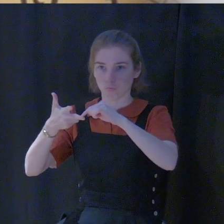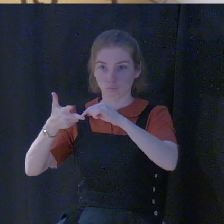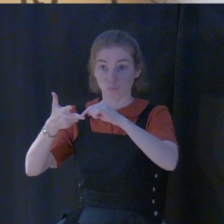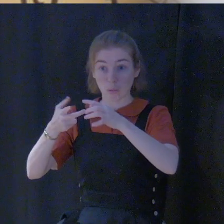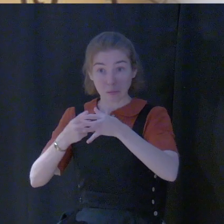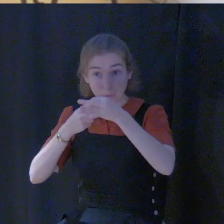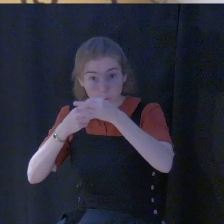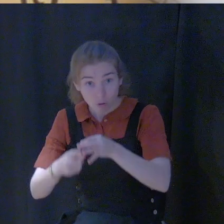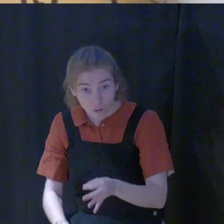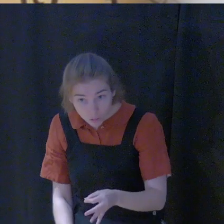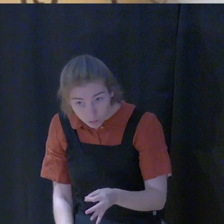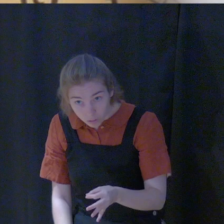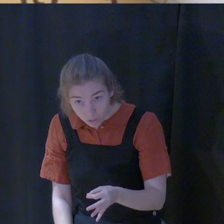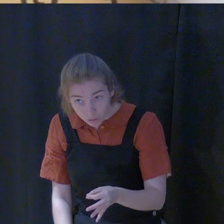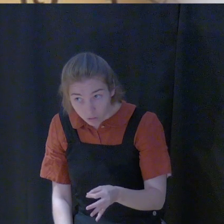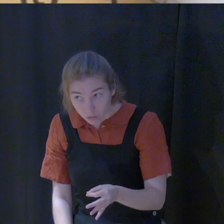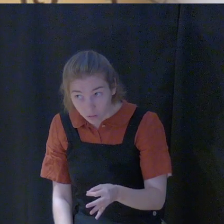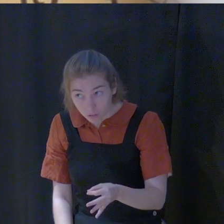special?